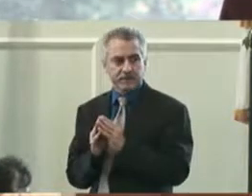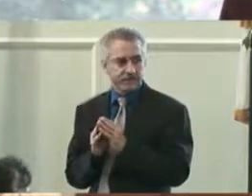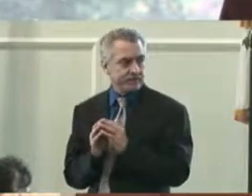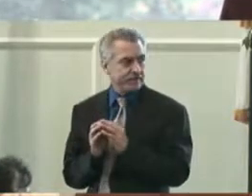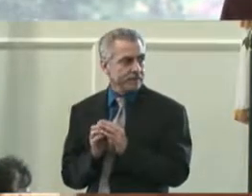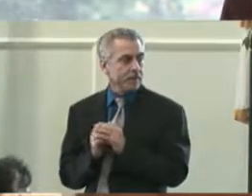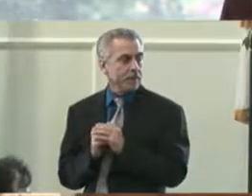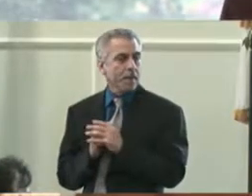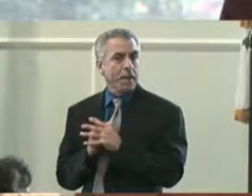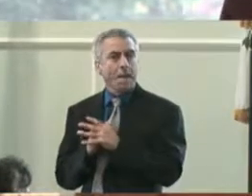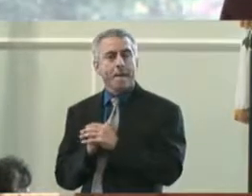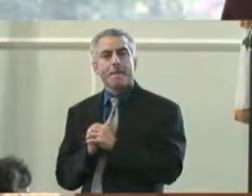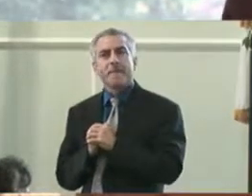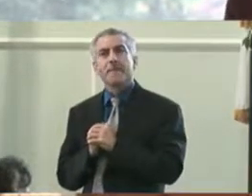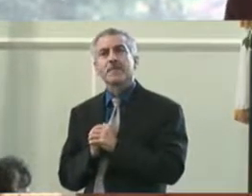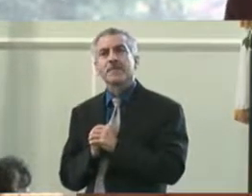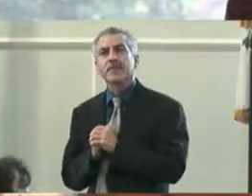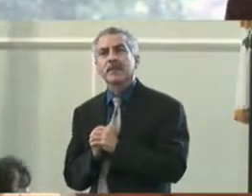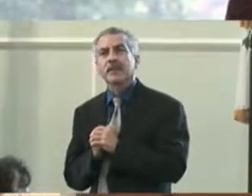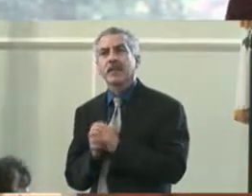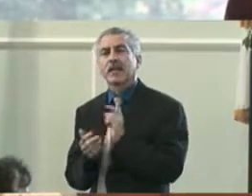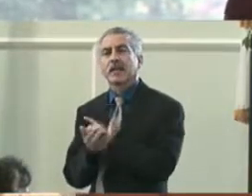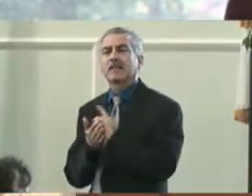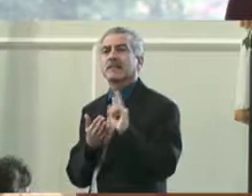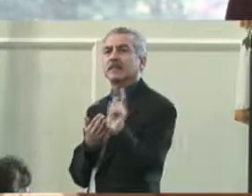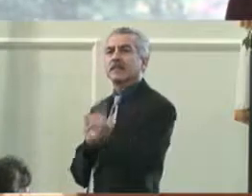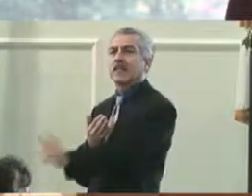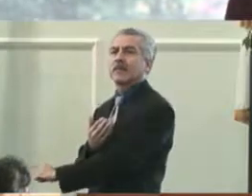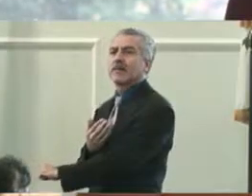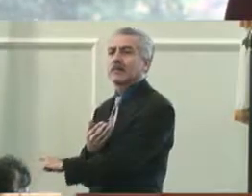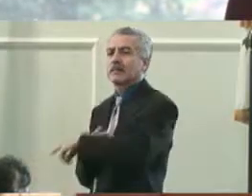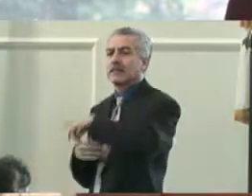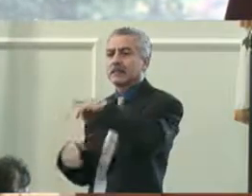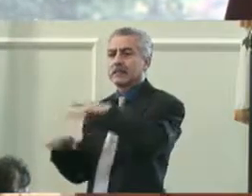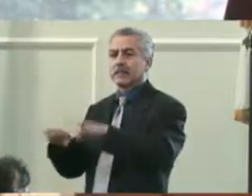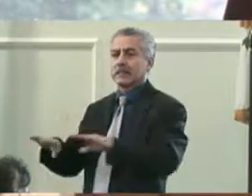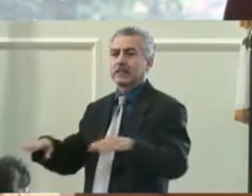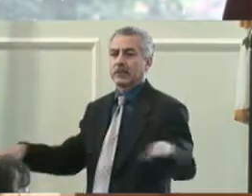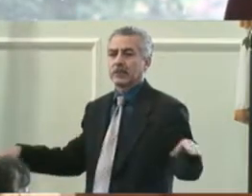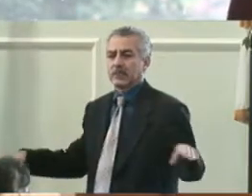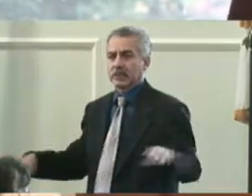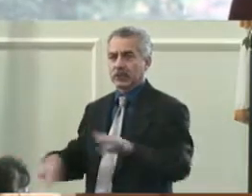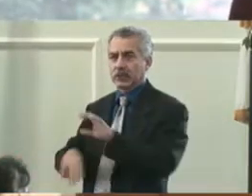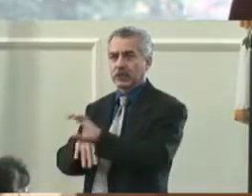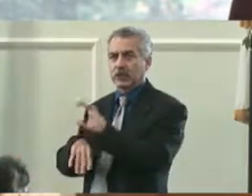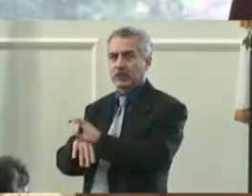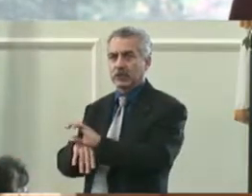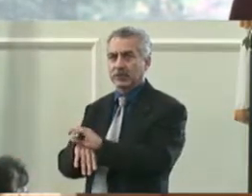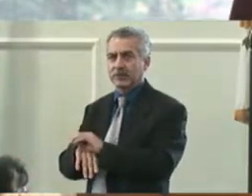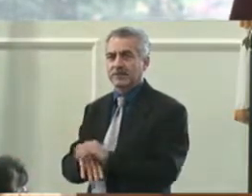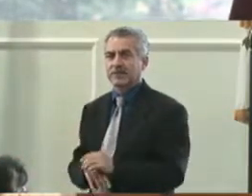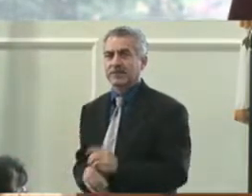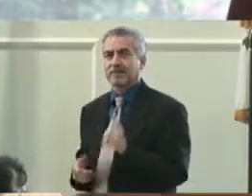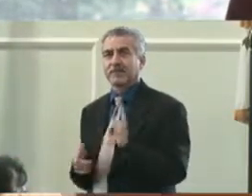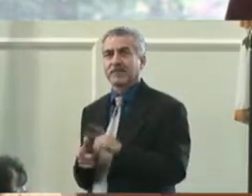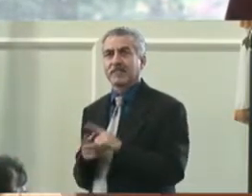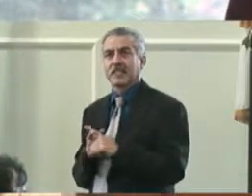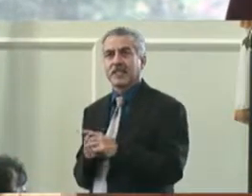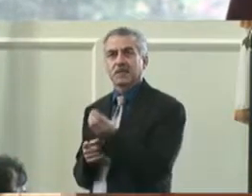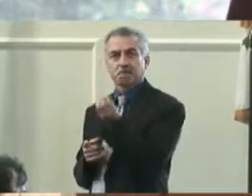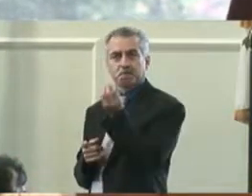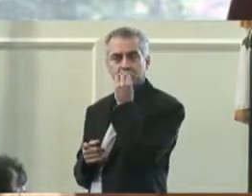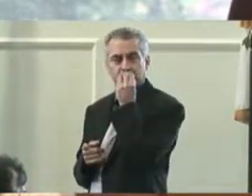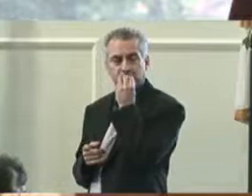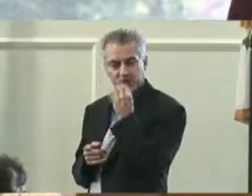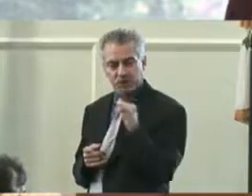Monday. And next Sabbath, we will have Children's Sabbath. And then there is a picnic after the